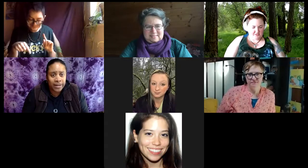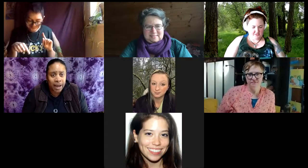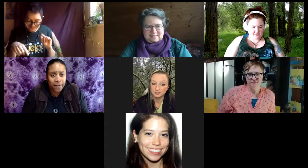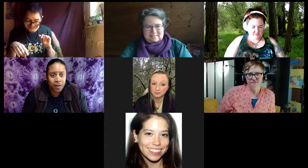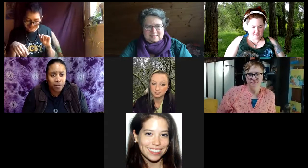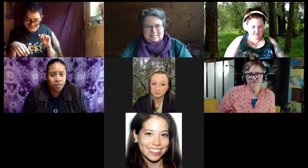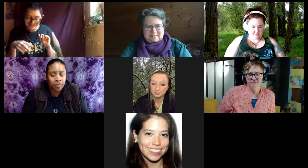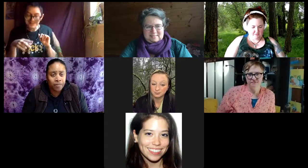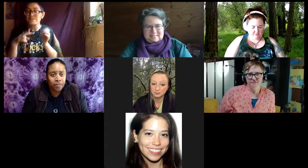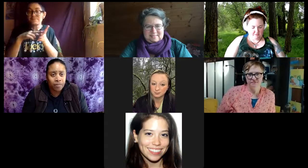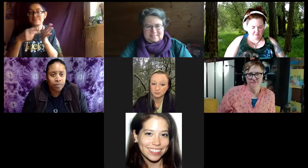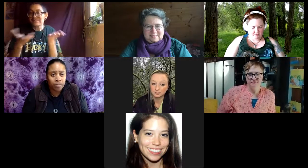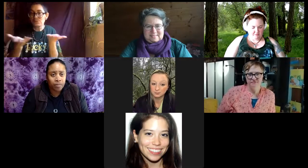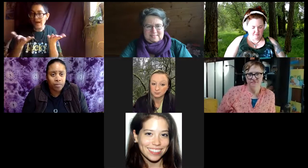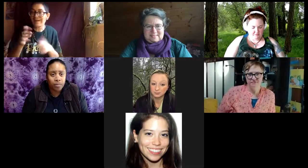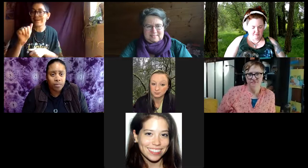good sign for you.